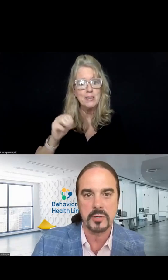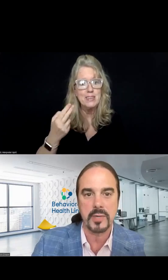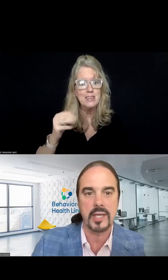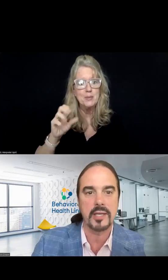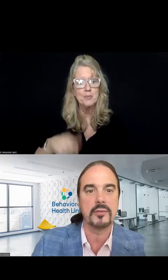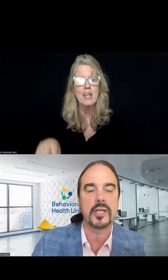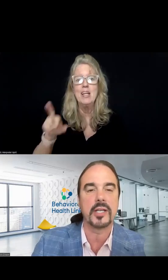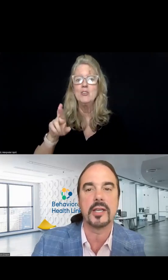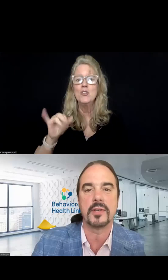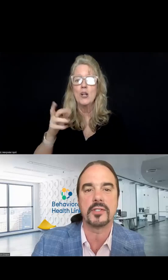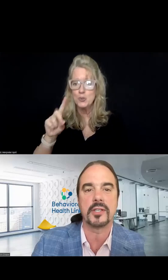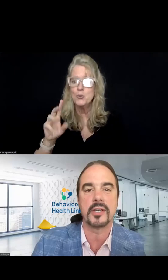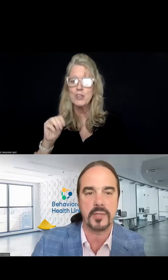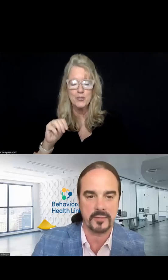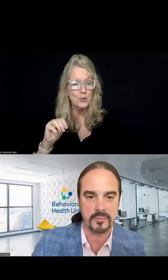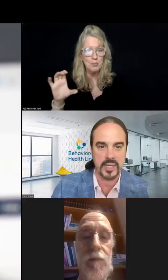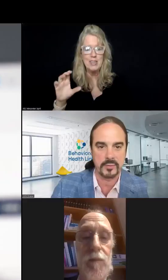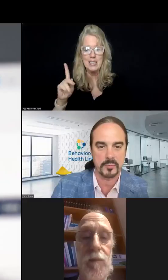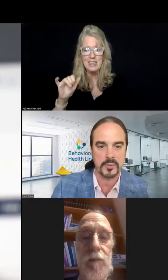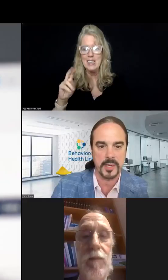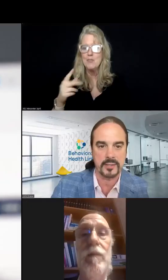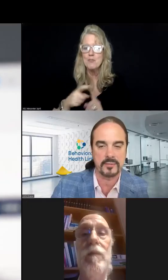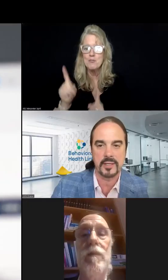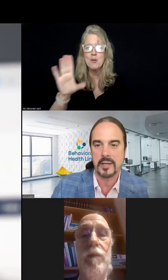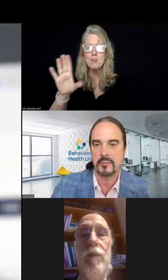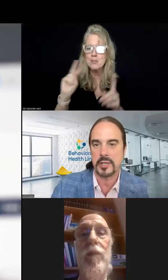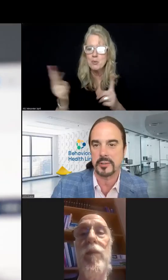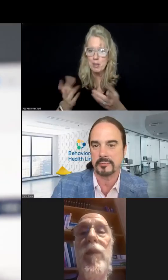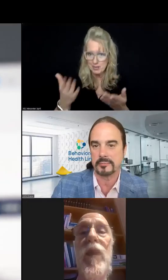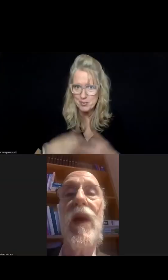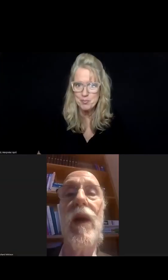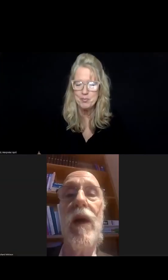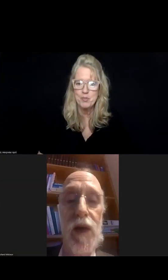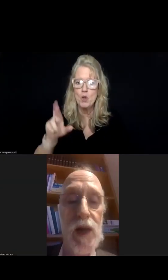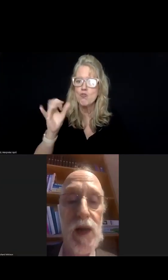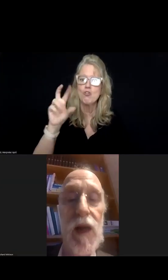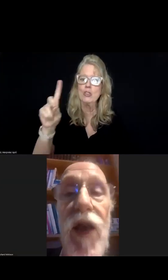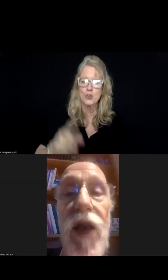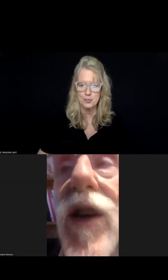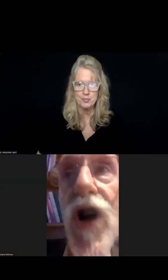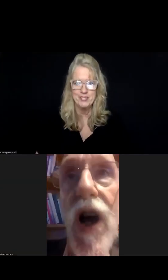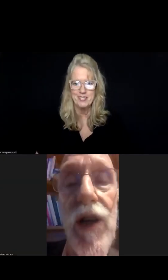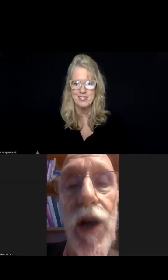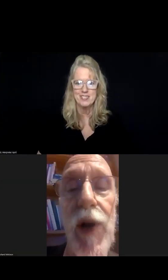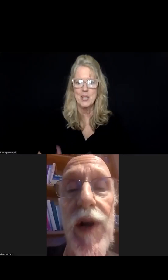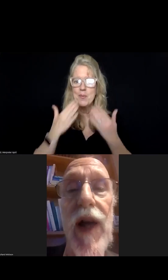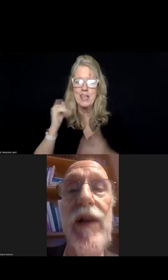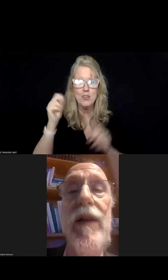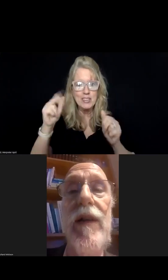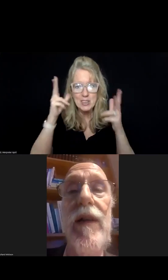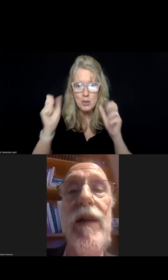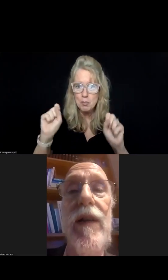Dr. Richard McKeon, who's going to give us an update from SAMHSA's perspective. Richard. Thank you, John. Can you hear me